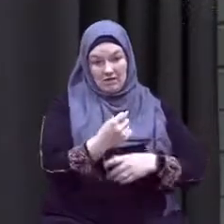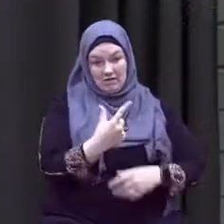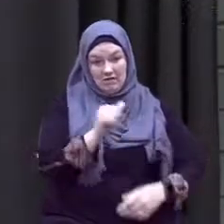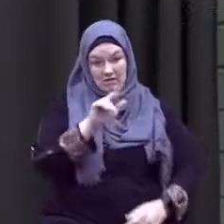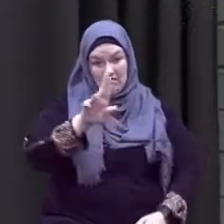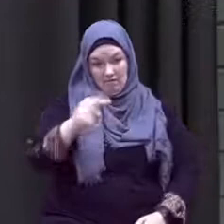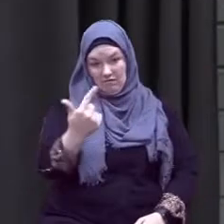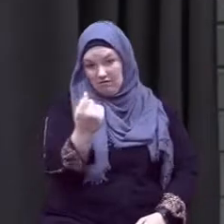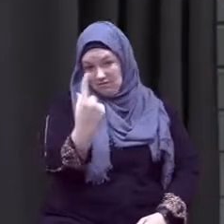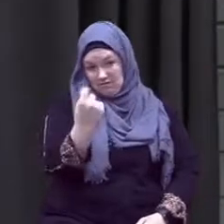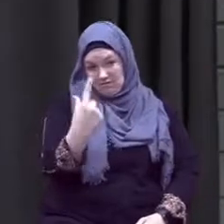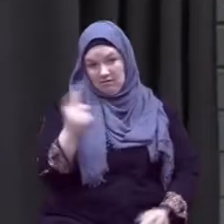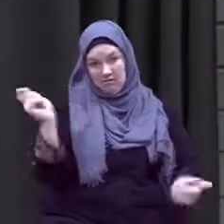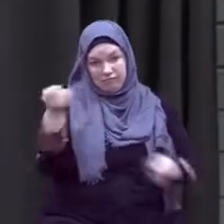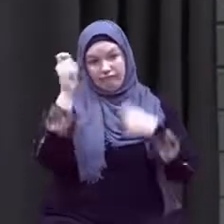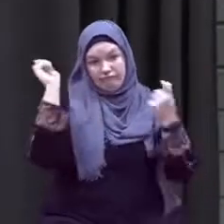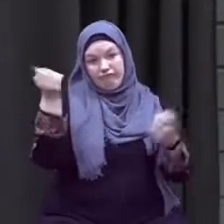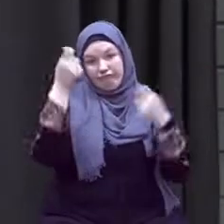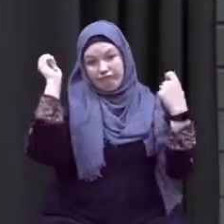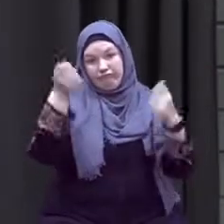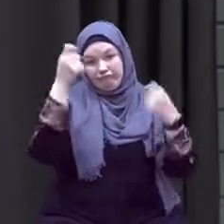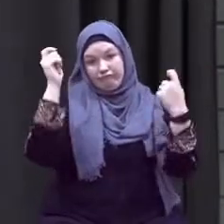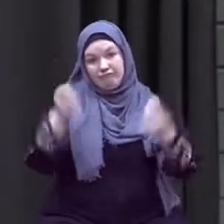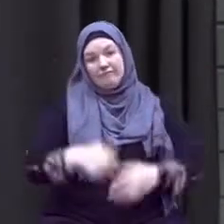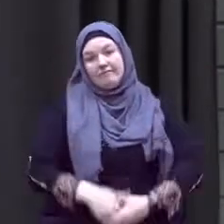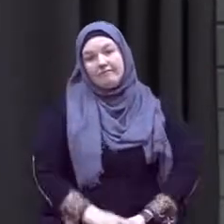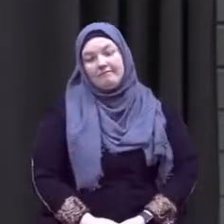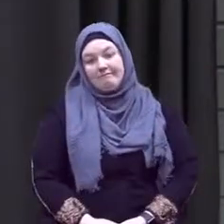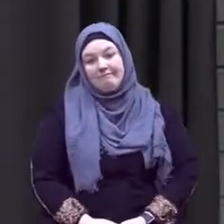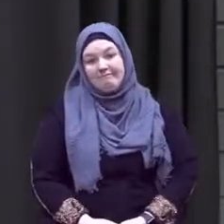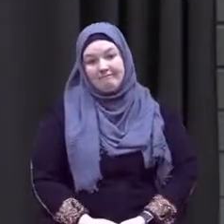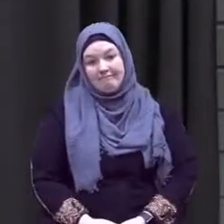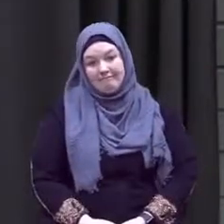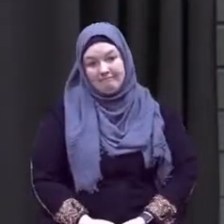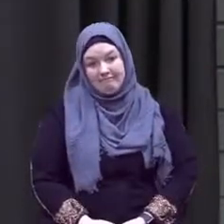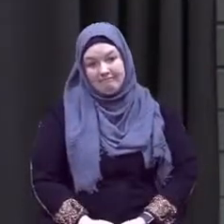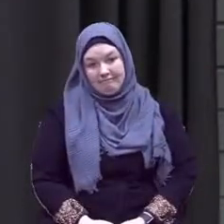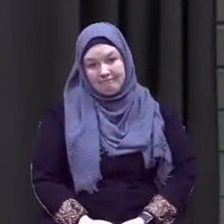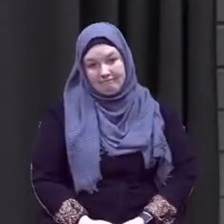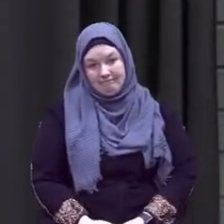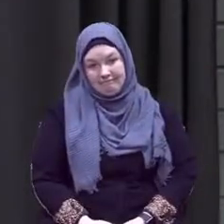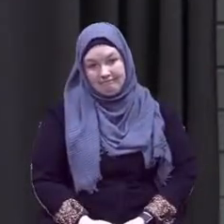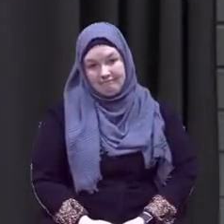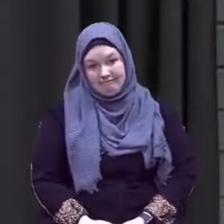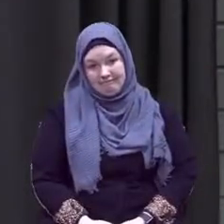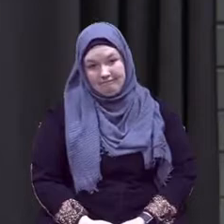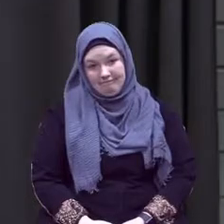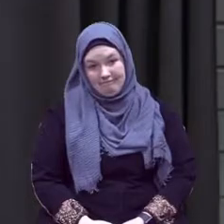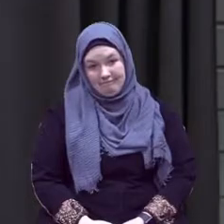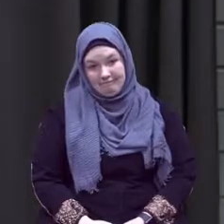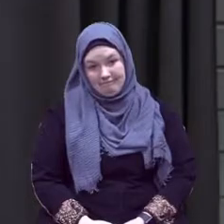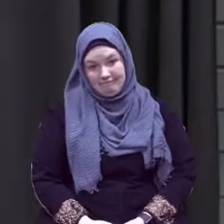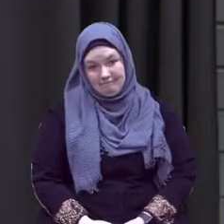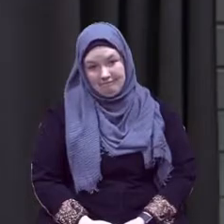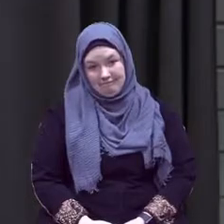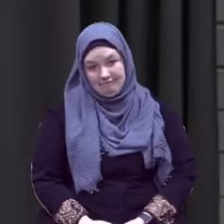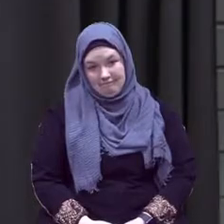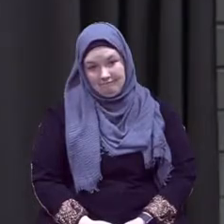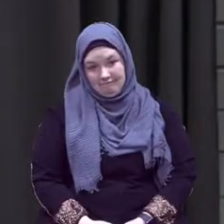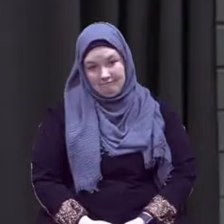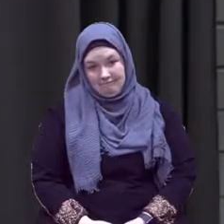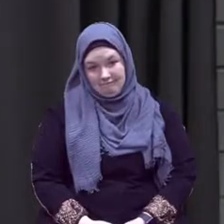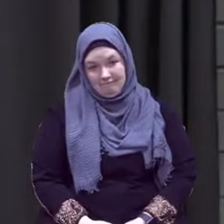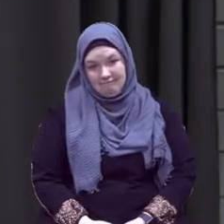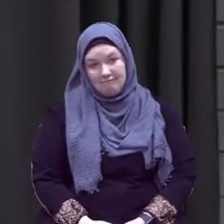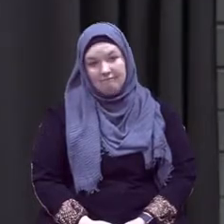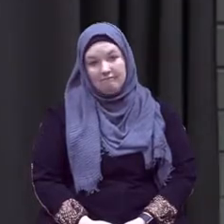Hijjah, have been marked by the Prophet sallallahu alaihi wasallam as the days for any good deed. The best